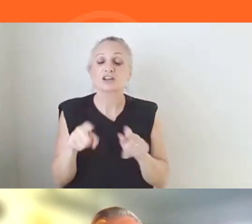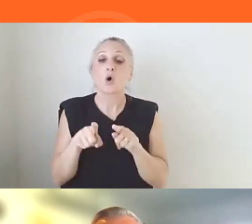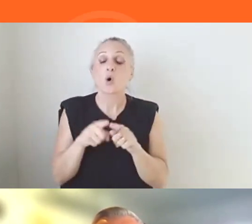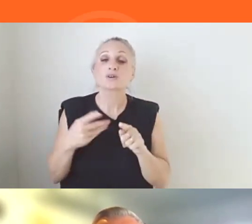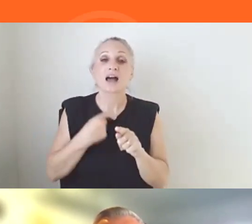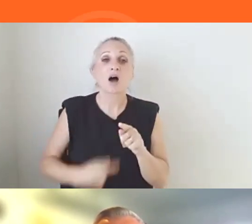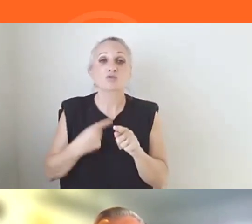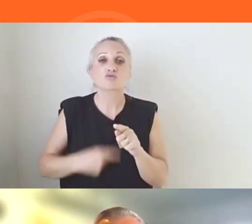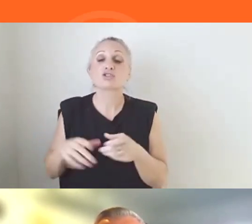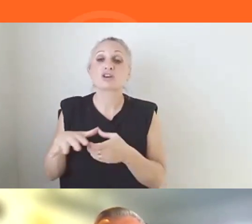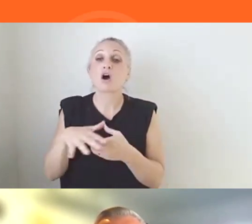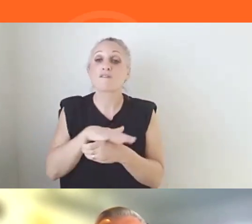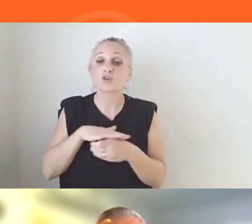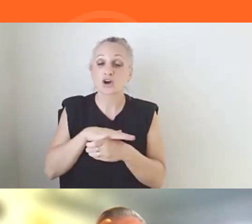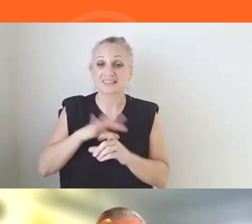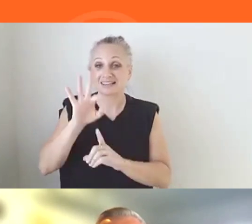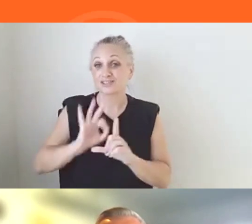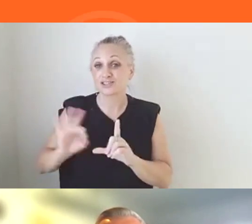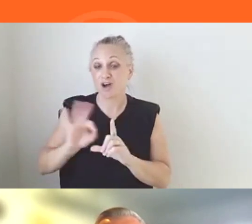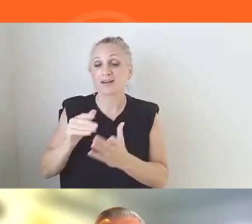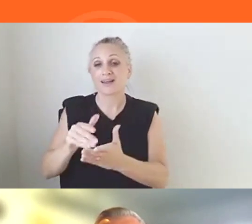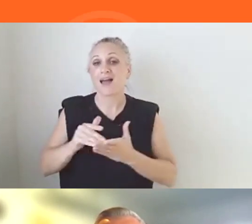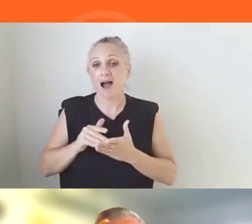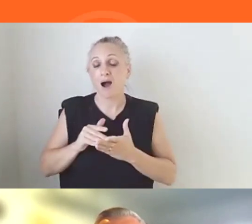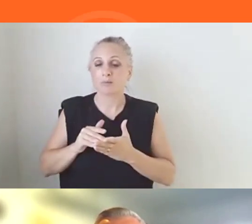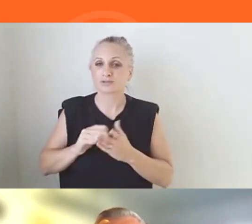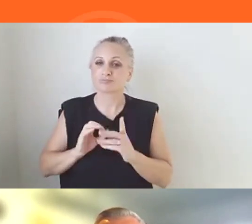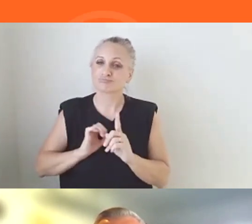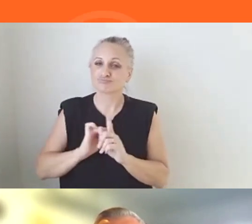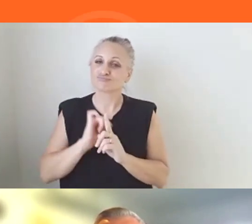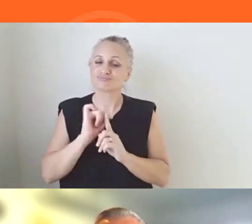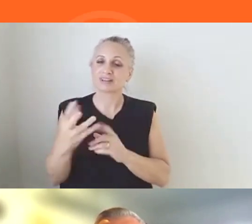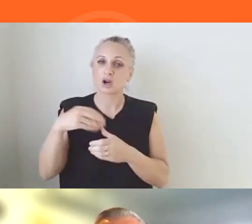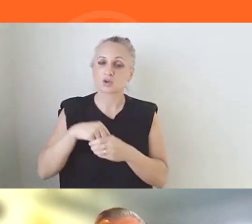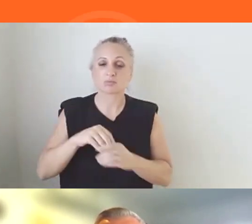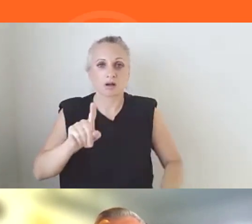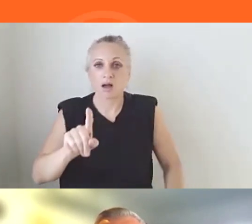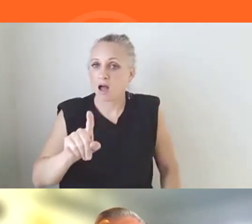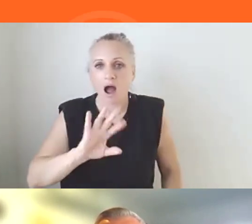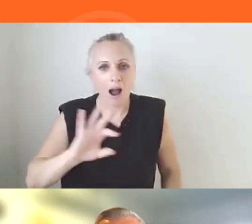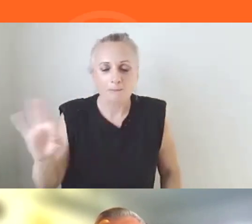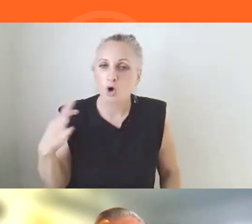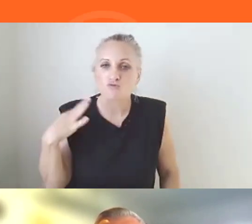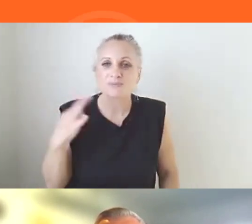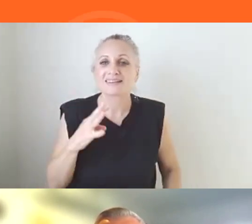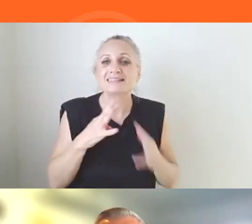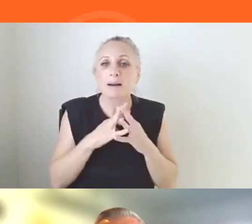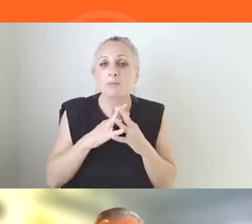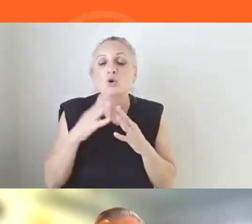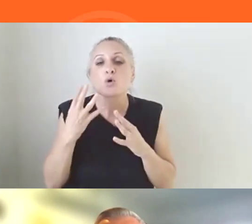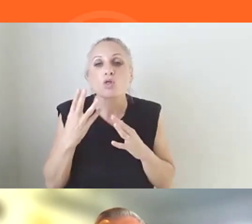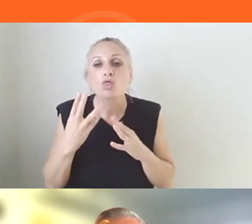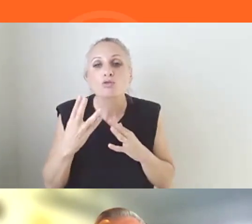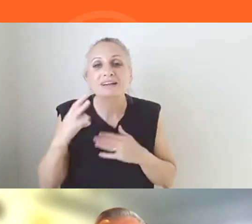to enhance this inclusion. I'd just like to quickly say that I'm not representing W3C today, and will just be speaking